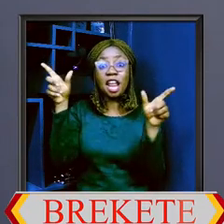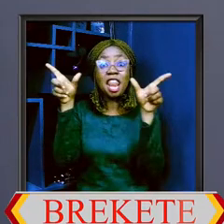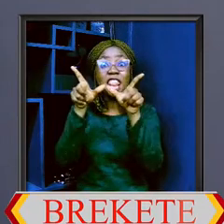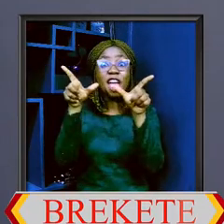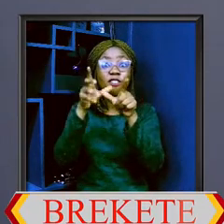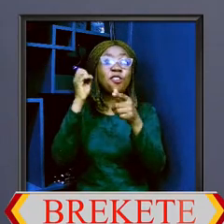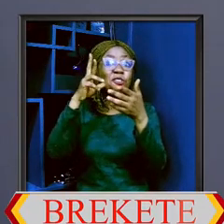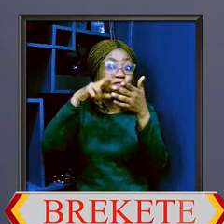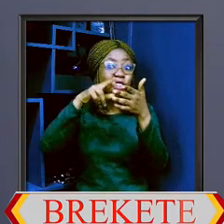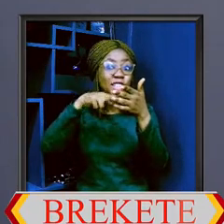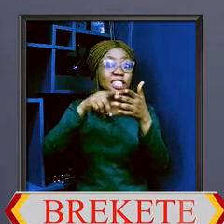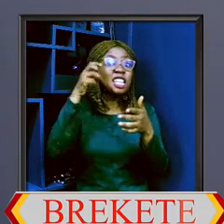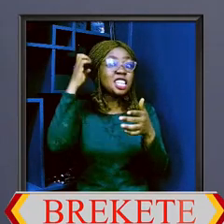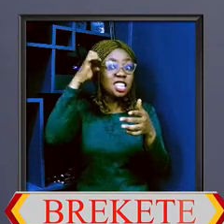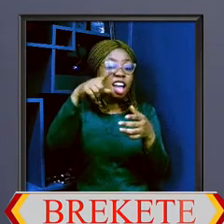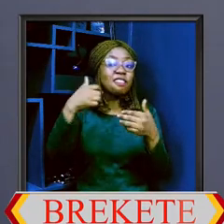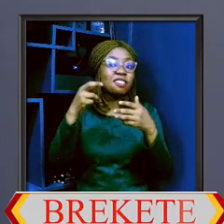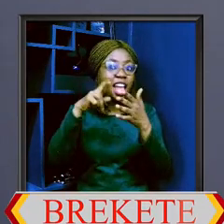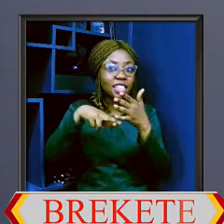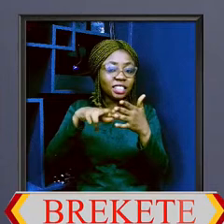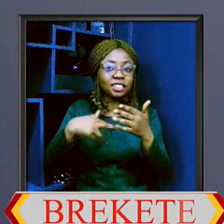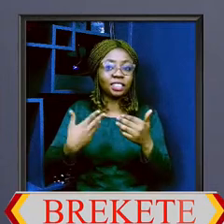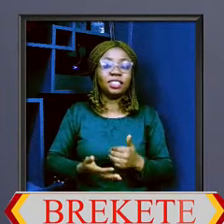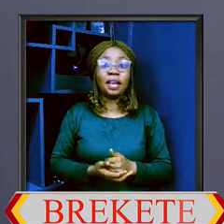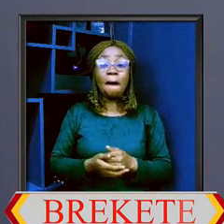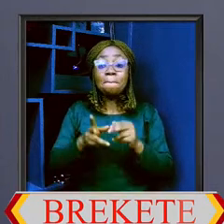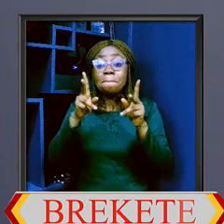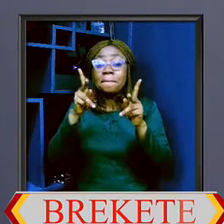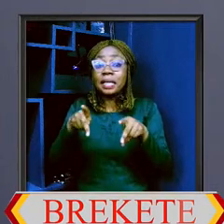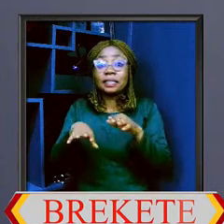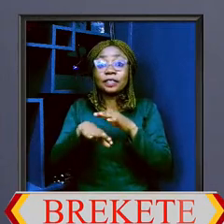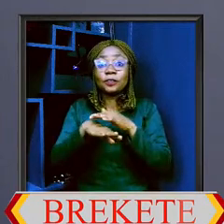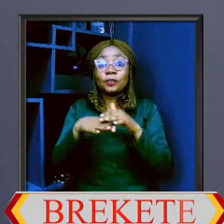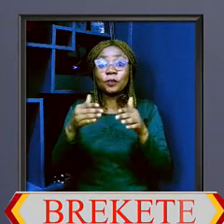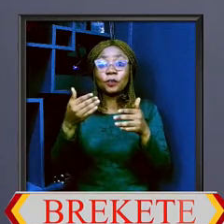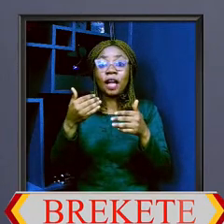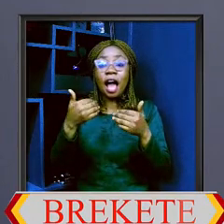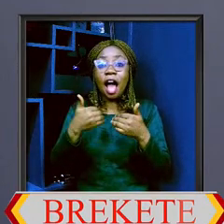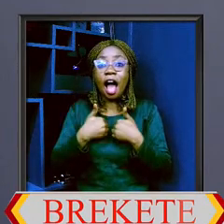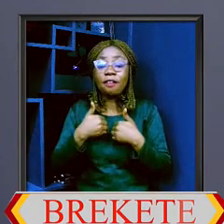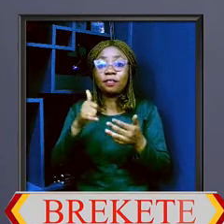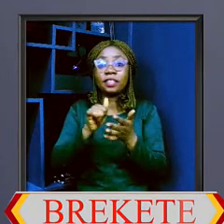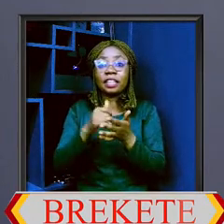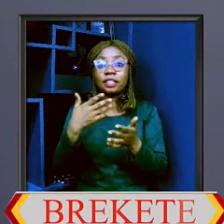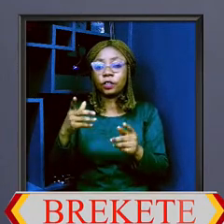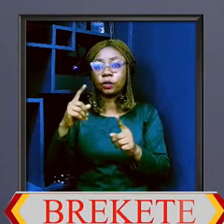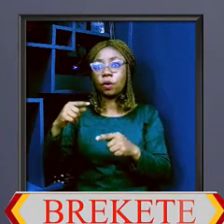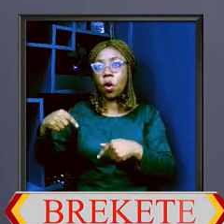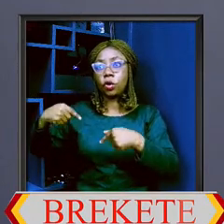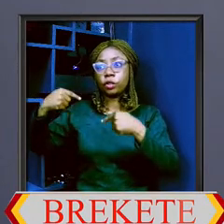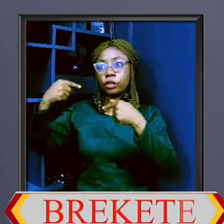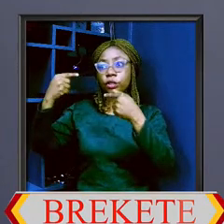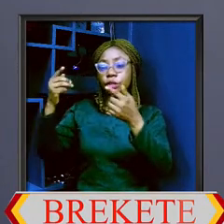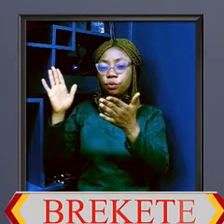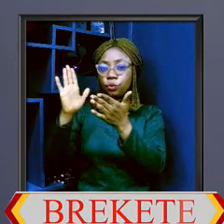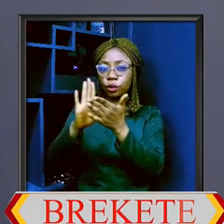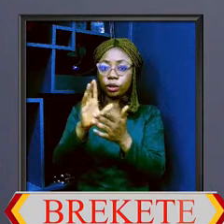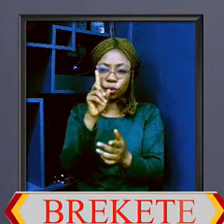don't read person know they get that thing until he reach one